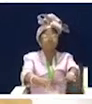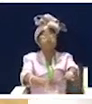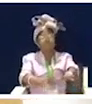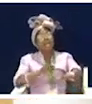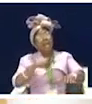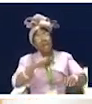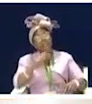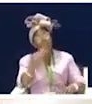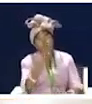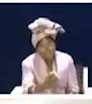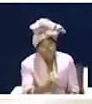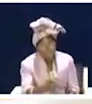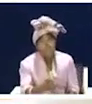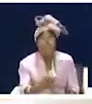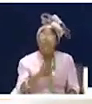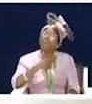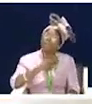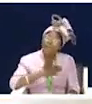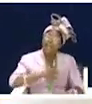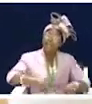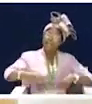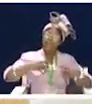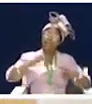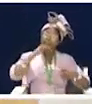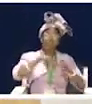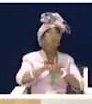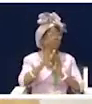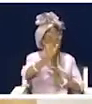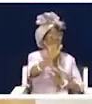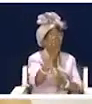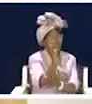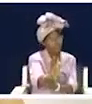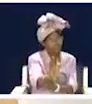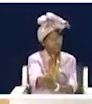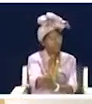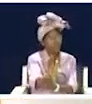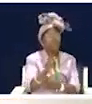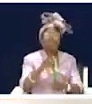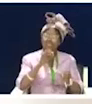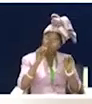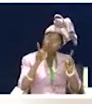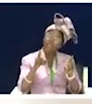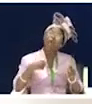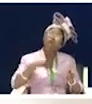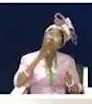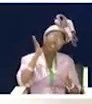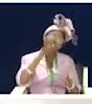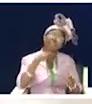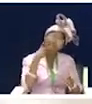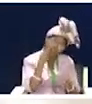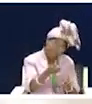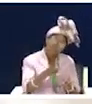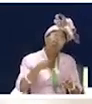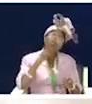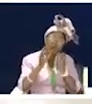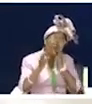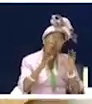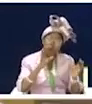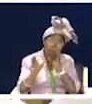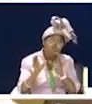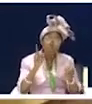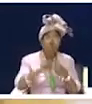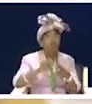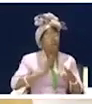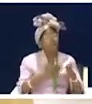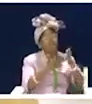I said, my life is not in your hand. He said, okay, we shall see. We will communicate to